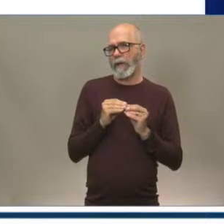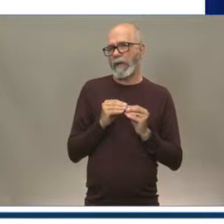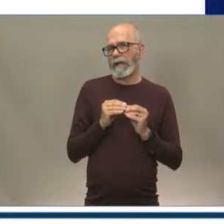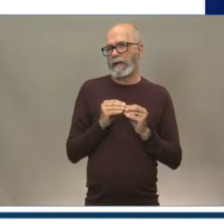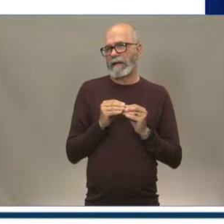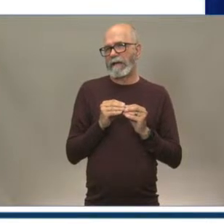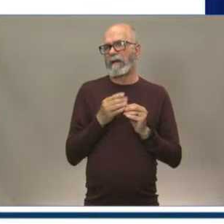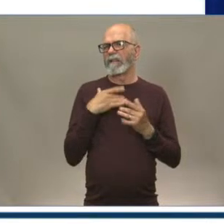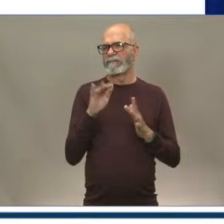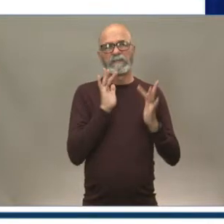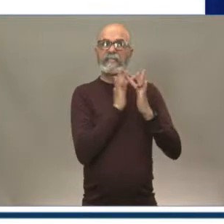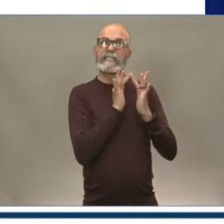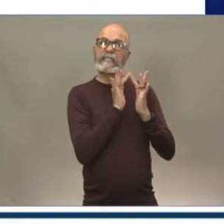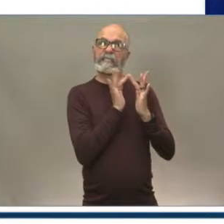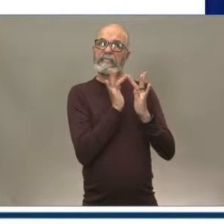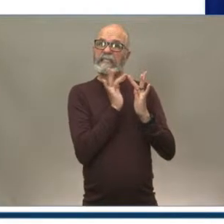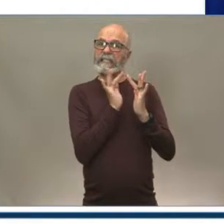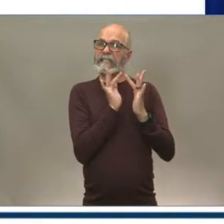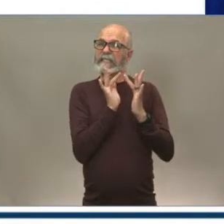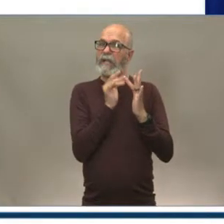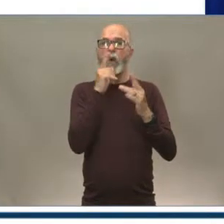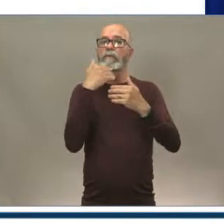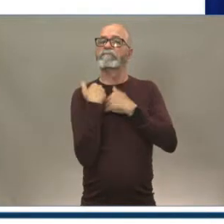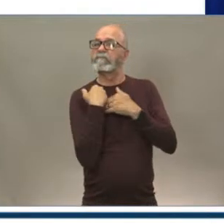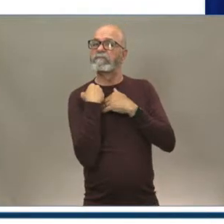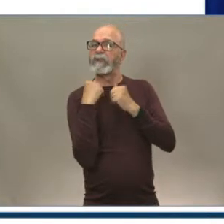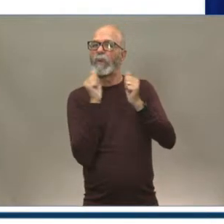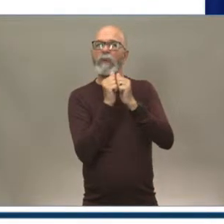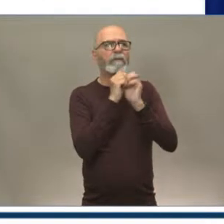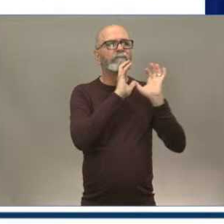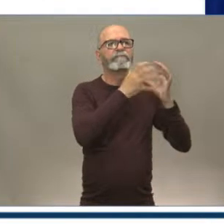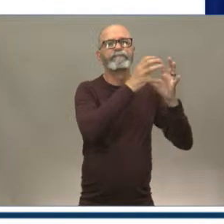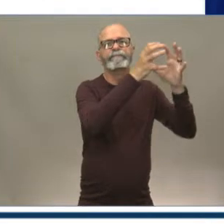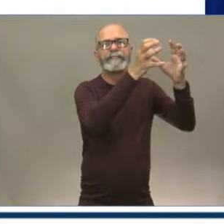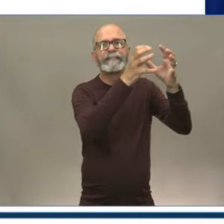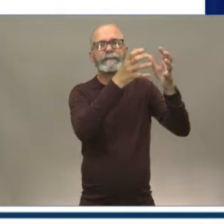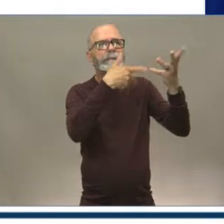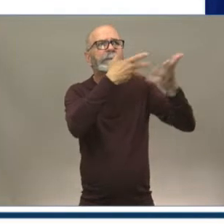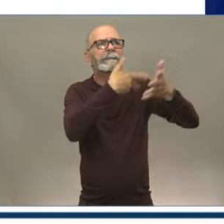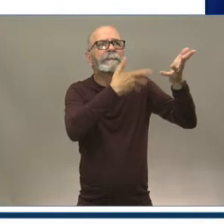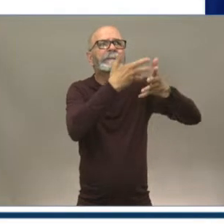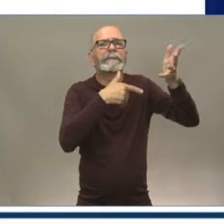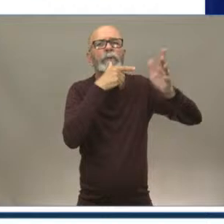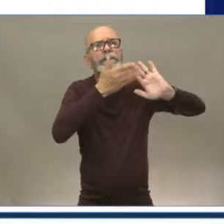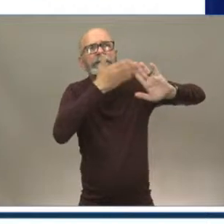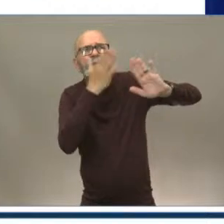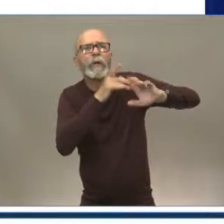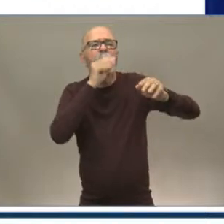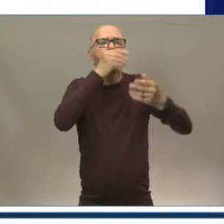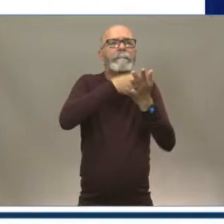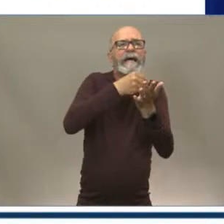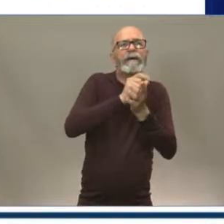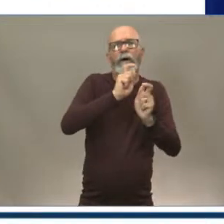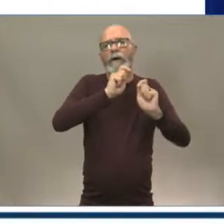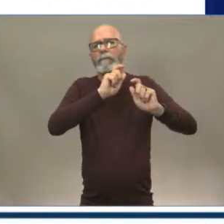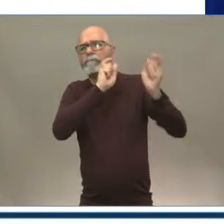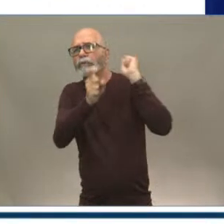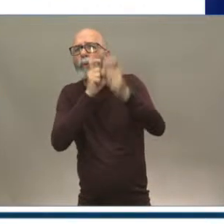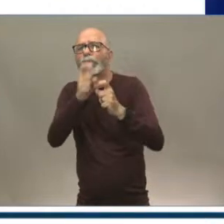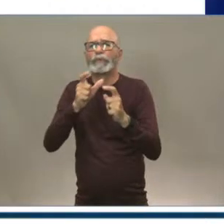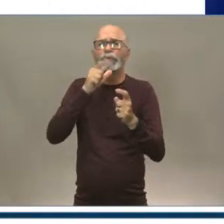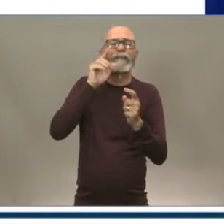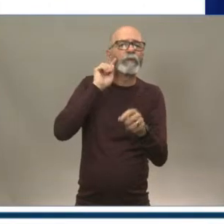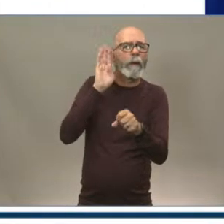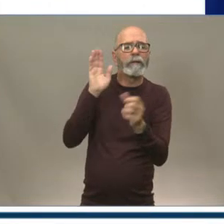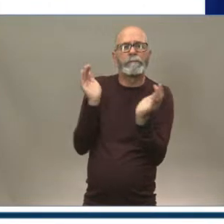myself to the groups, the third-party groups that are involved in administering some of the grants, both the Small Business Impact